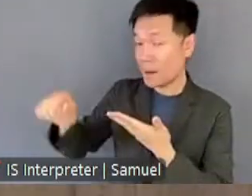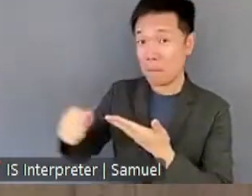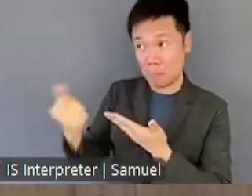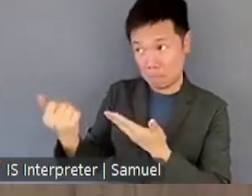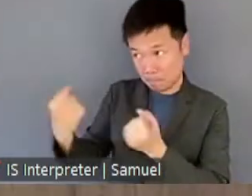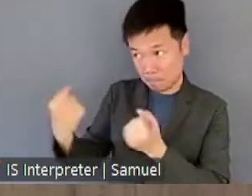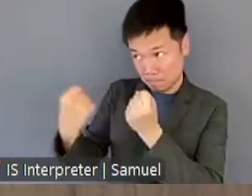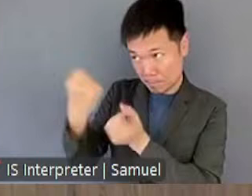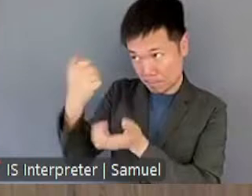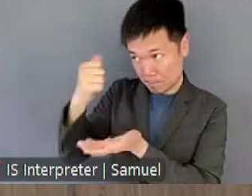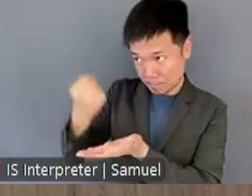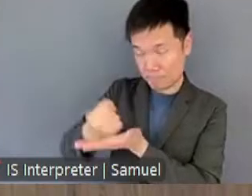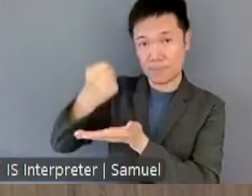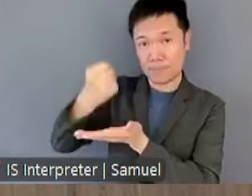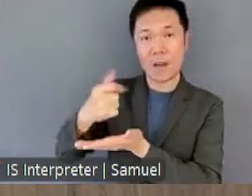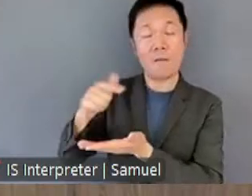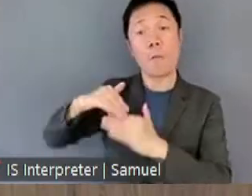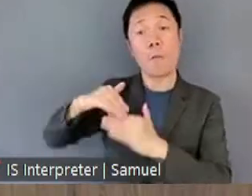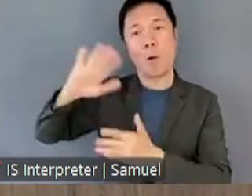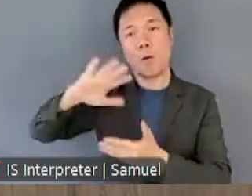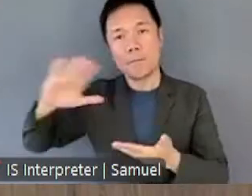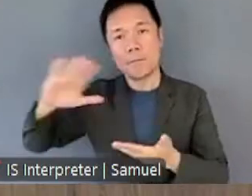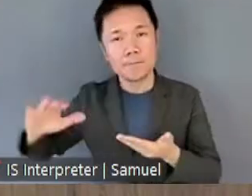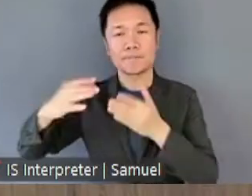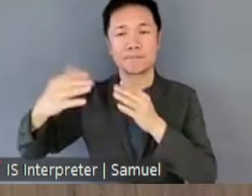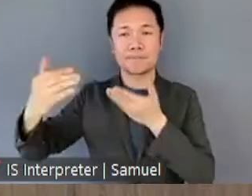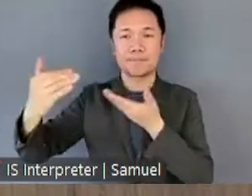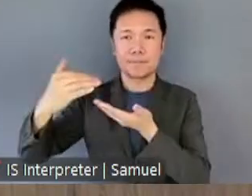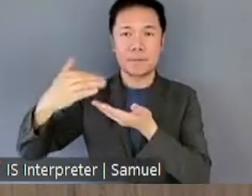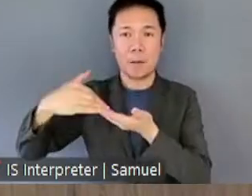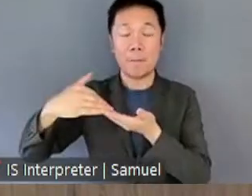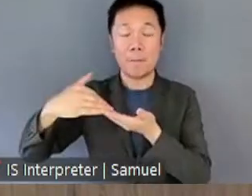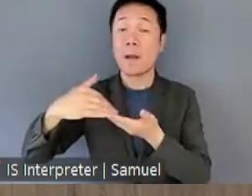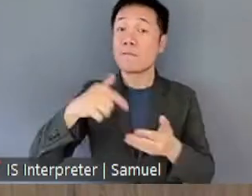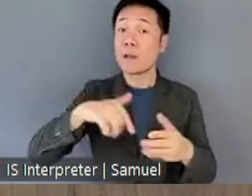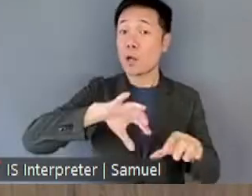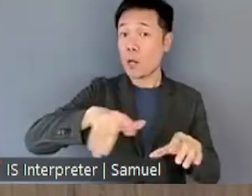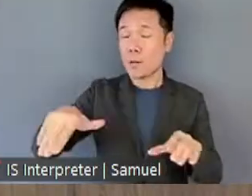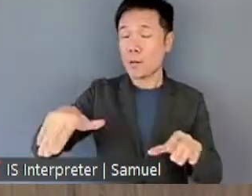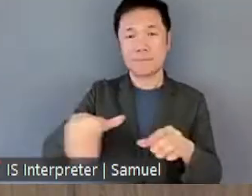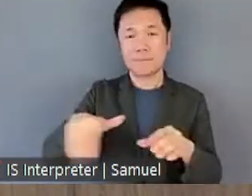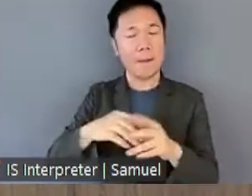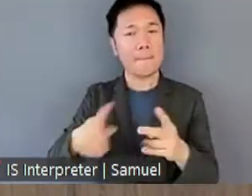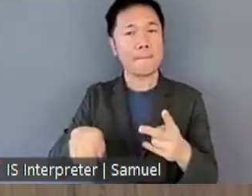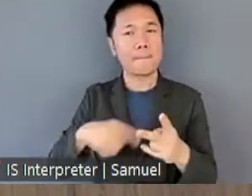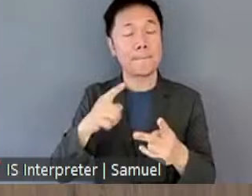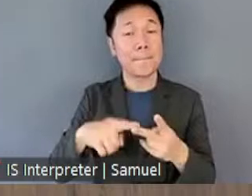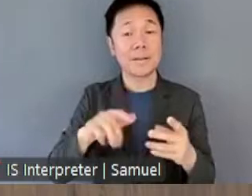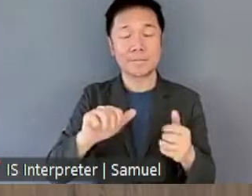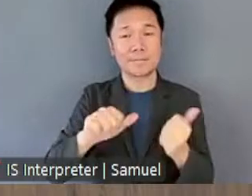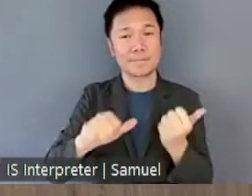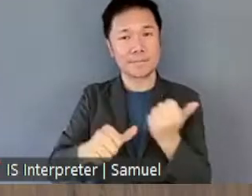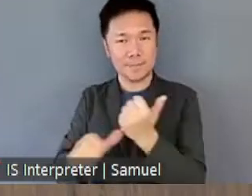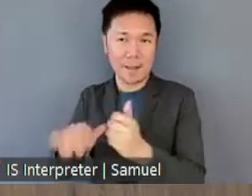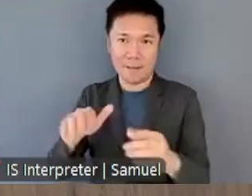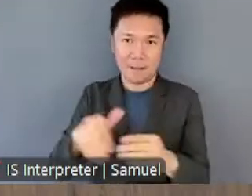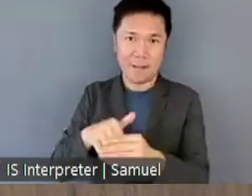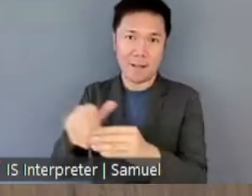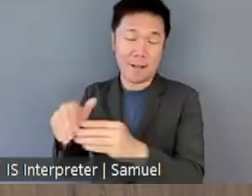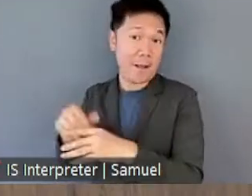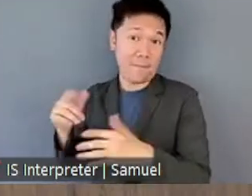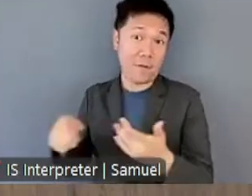support regional cooperation among members and associate members to foster digital innovation for sustainable